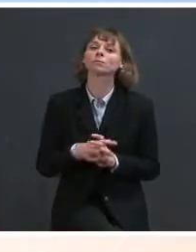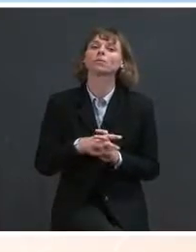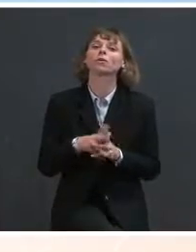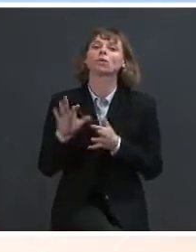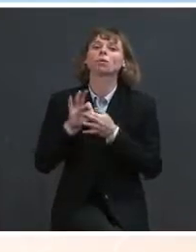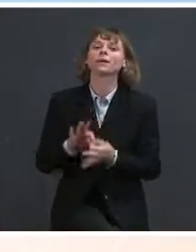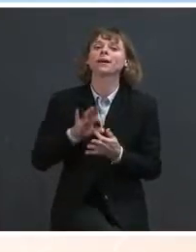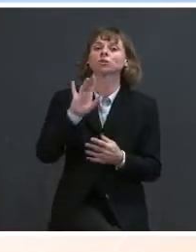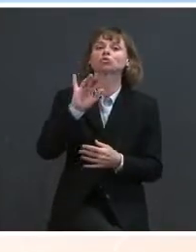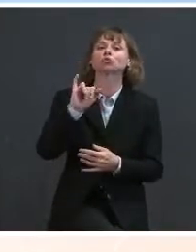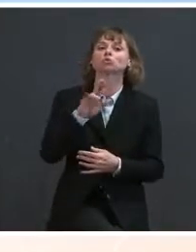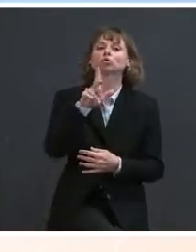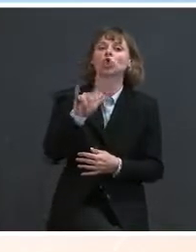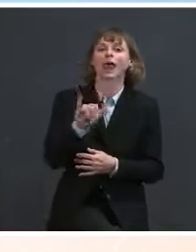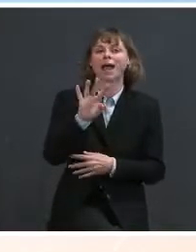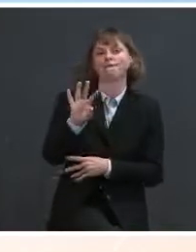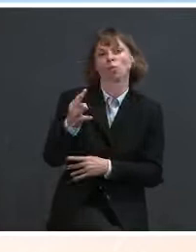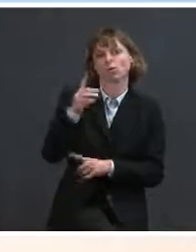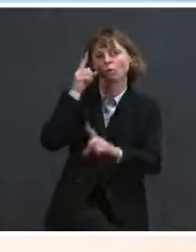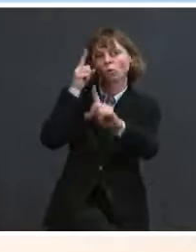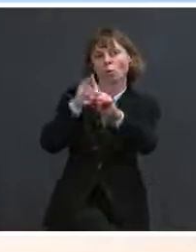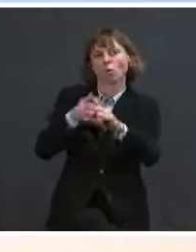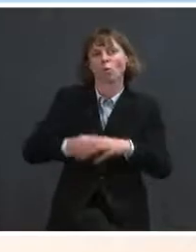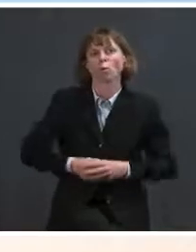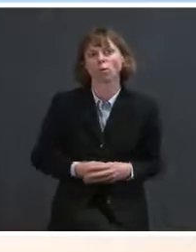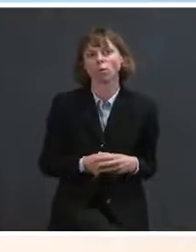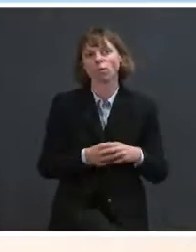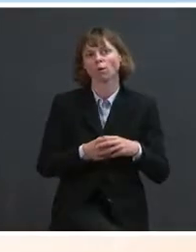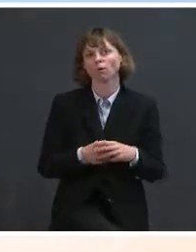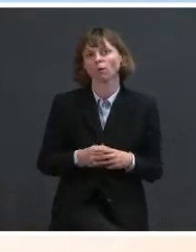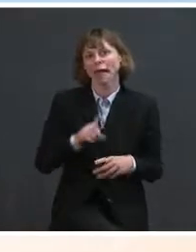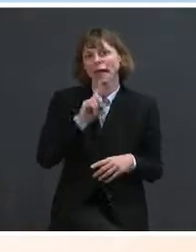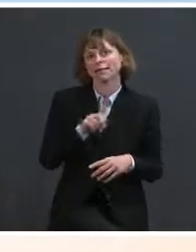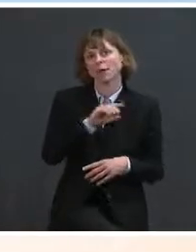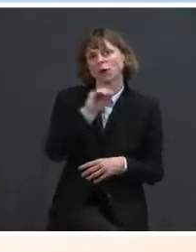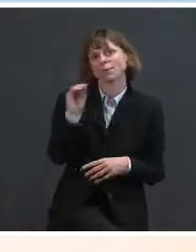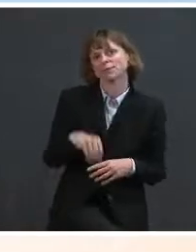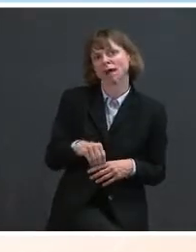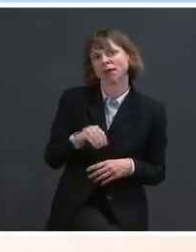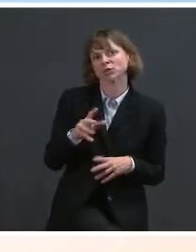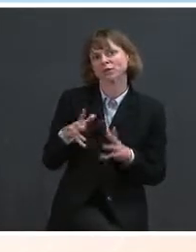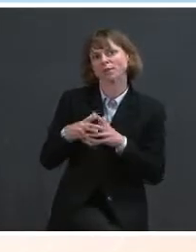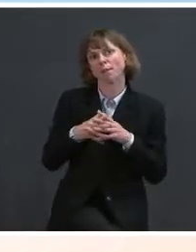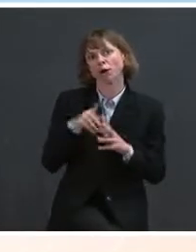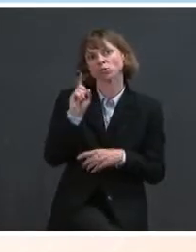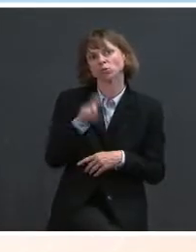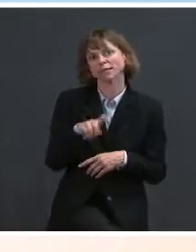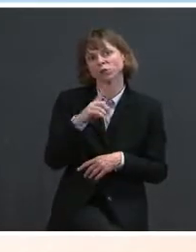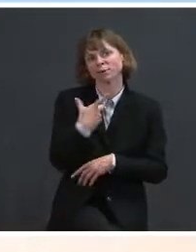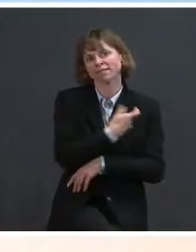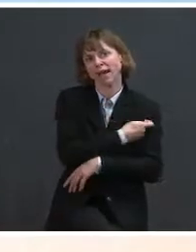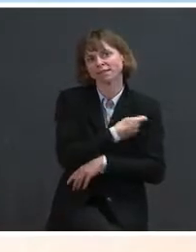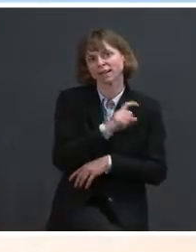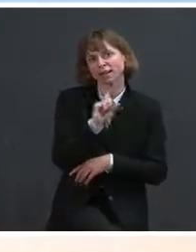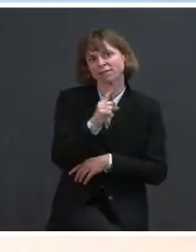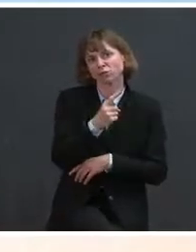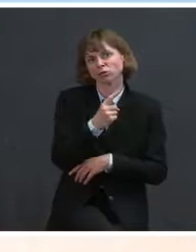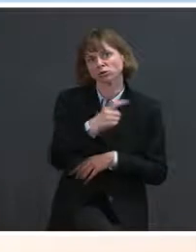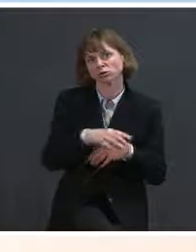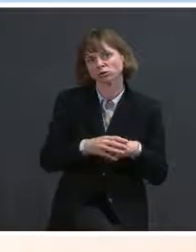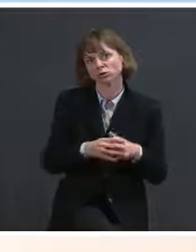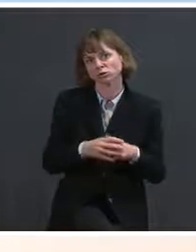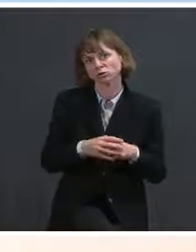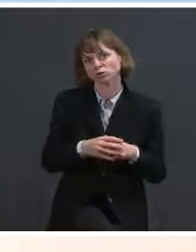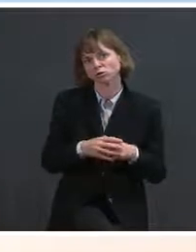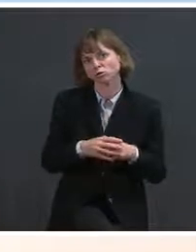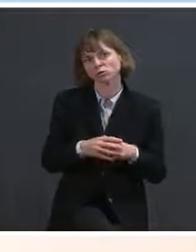to reach that goal, I mean, is there a certain percentage of Americans that need to be vaccinated? Or if